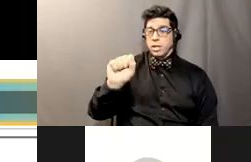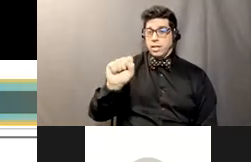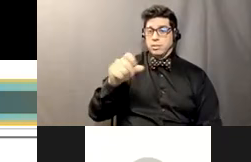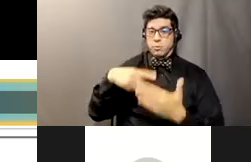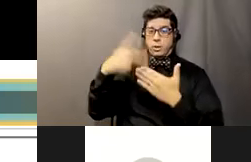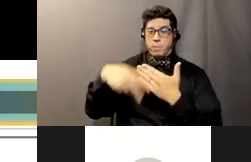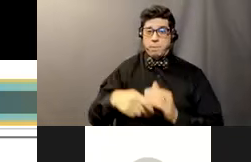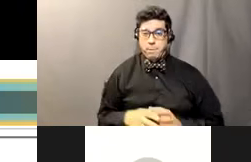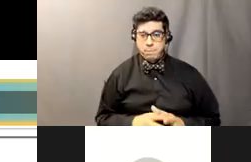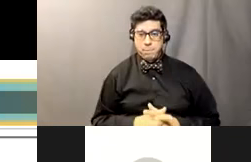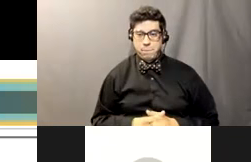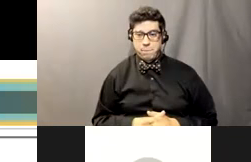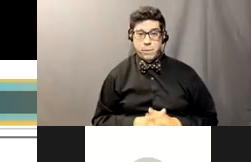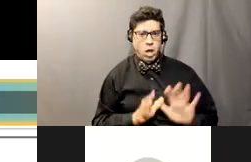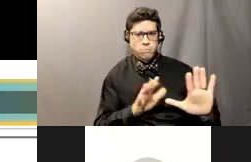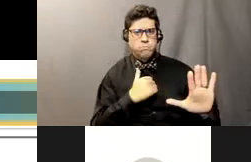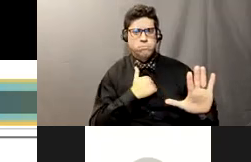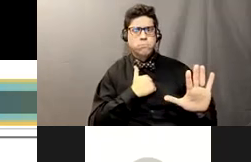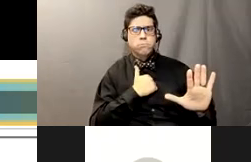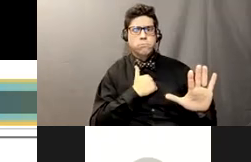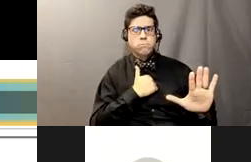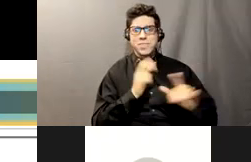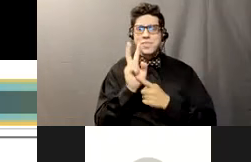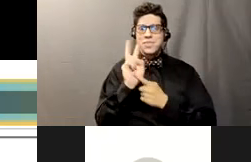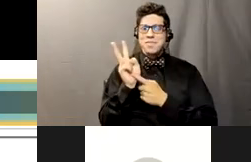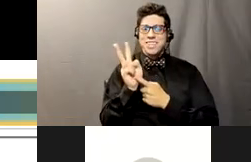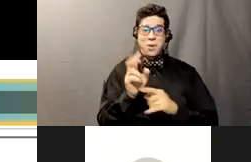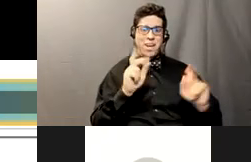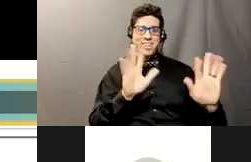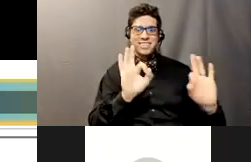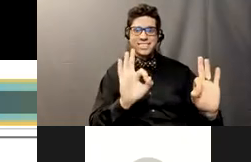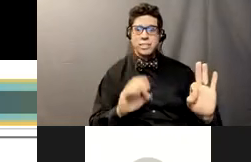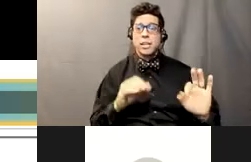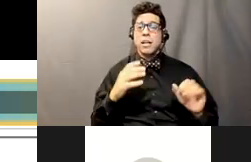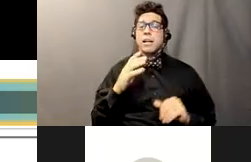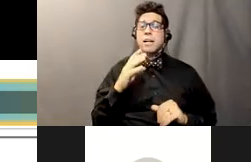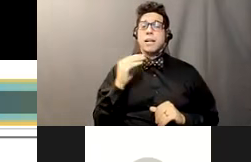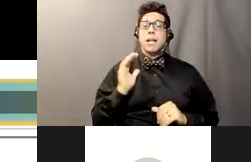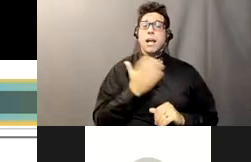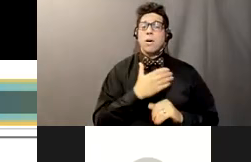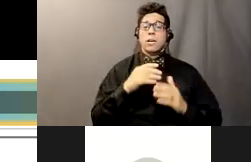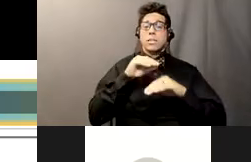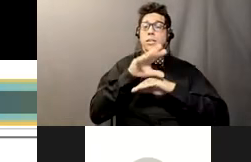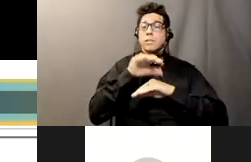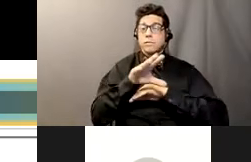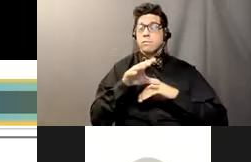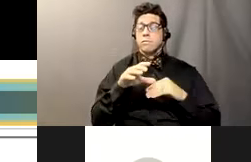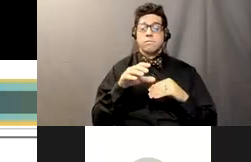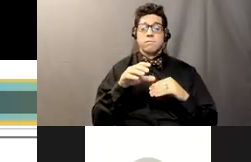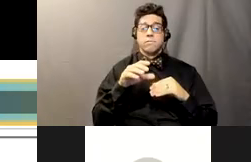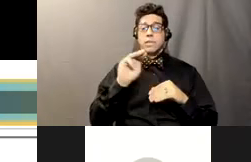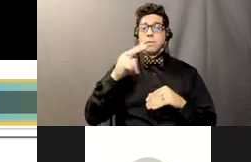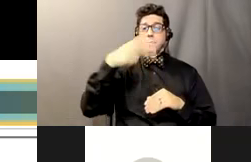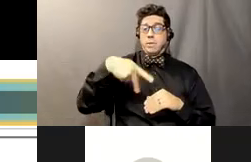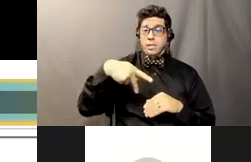as sorry. Just 2 minutes. Okay, and so our counselors and MHPs continue to do classroom presentations